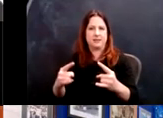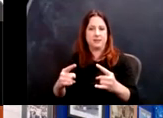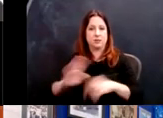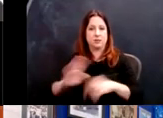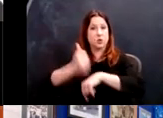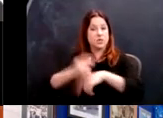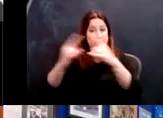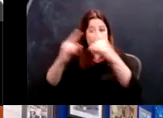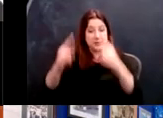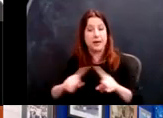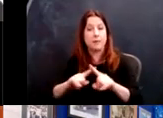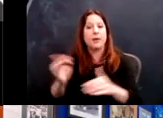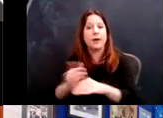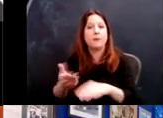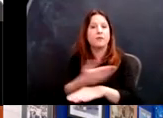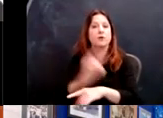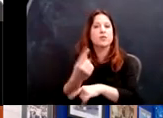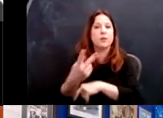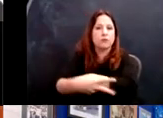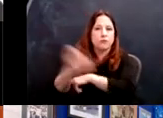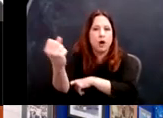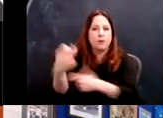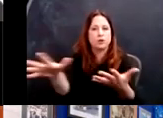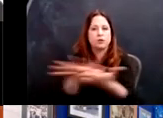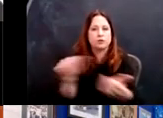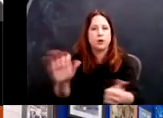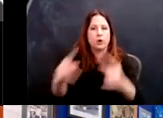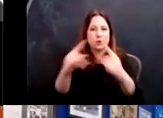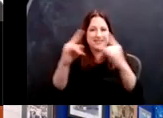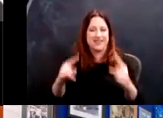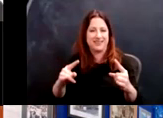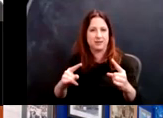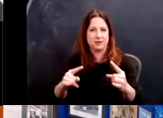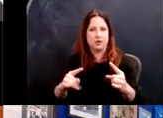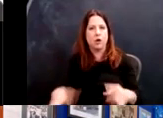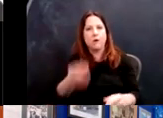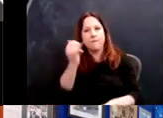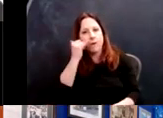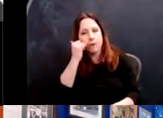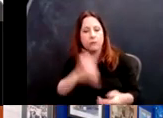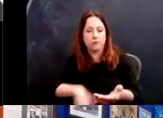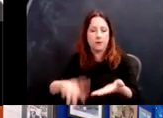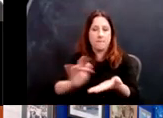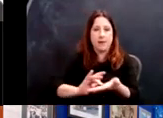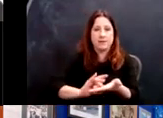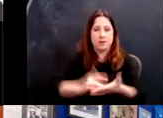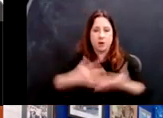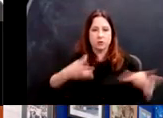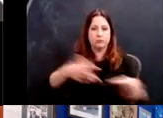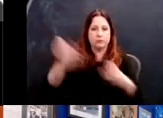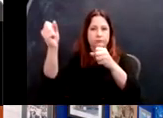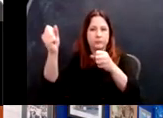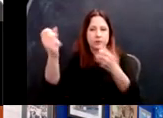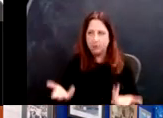the night before. Her phone, medications, and all of her clothing were taken. She needed to call her